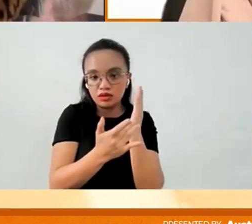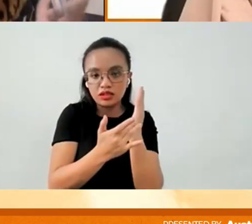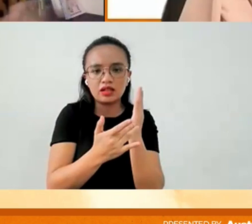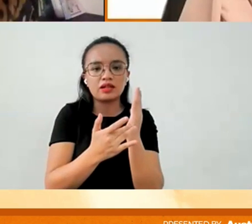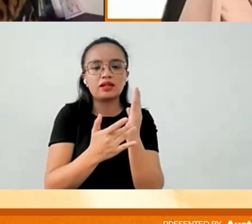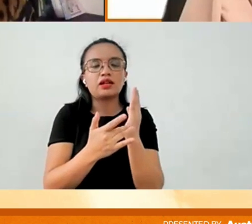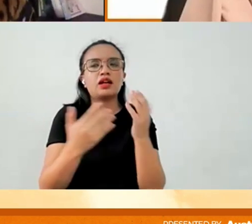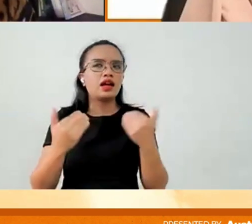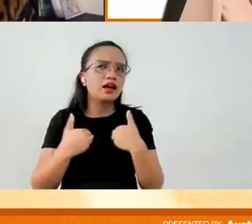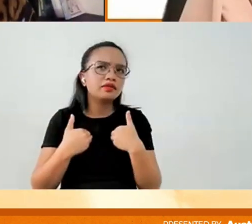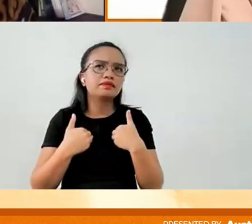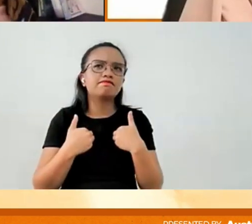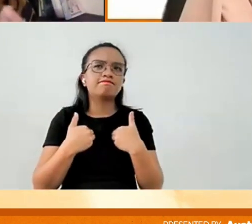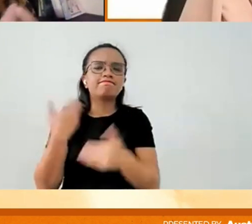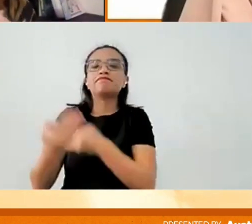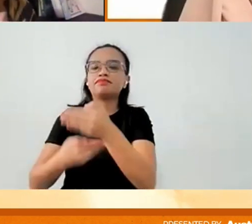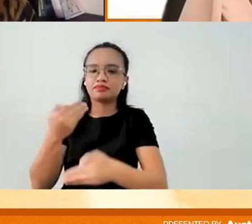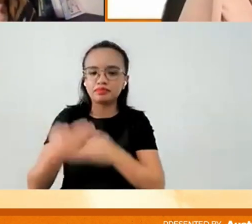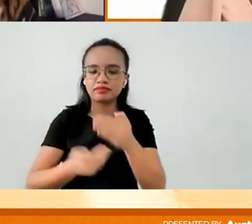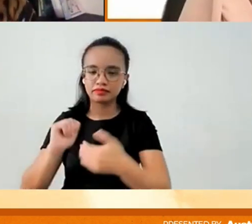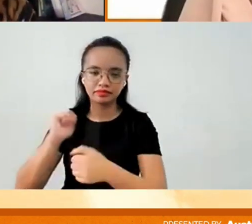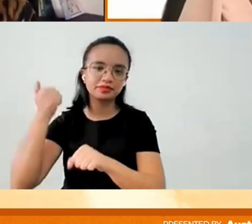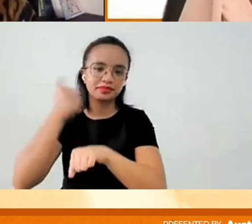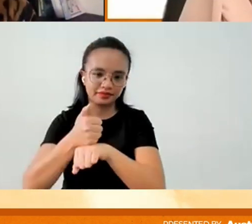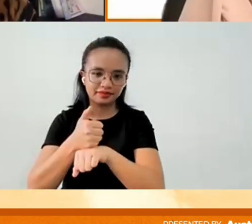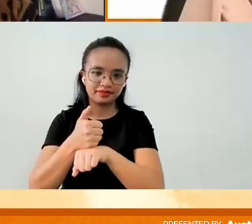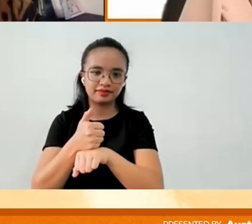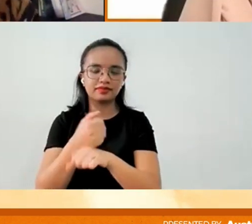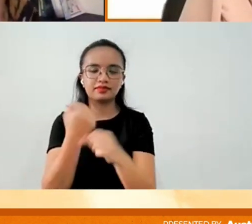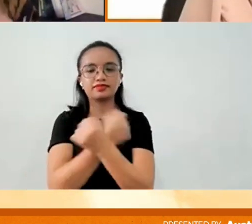have mechanisms to establish the